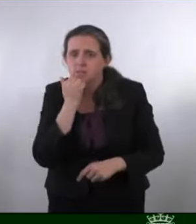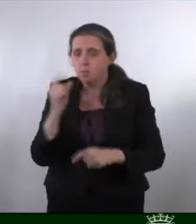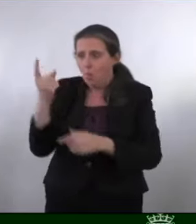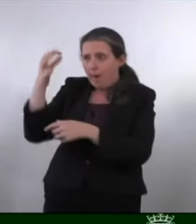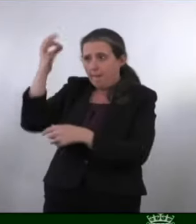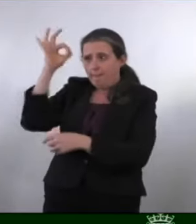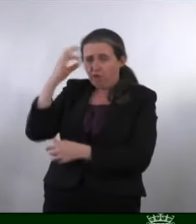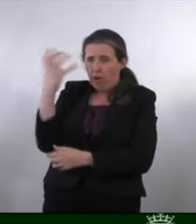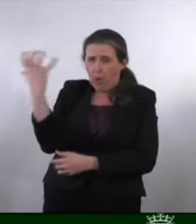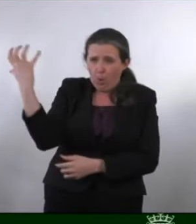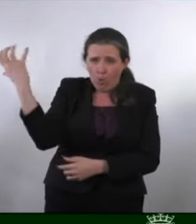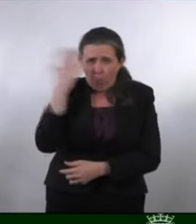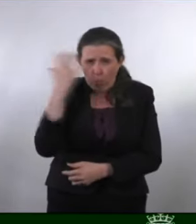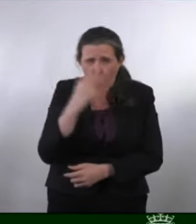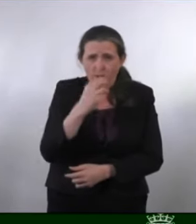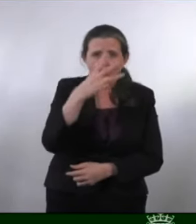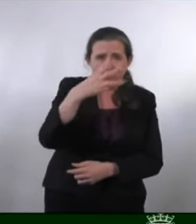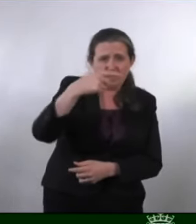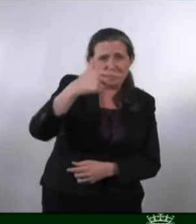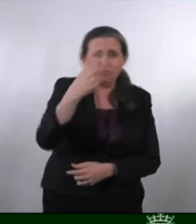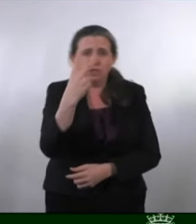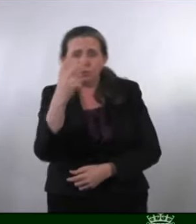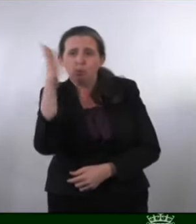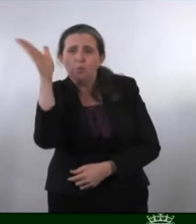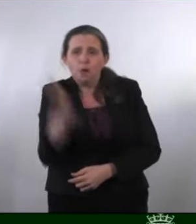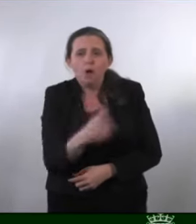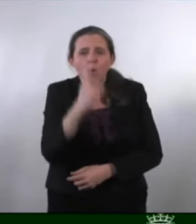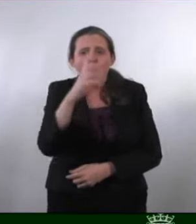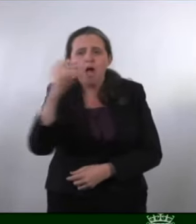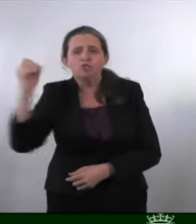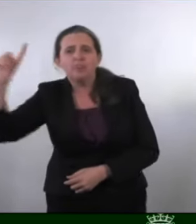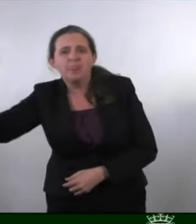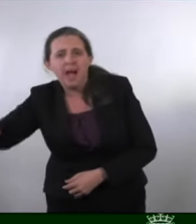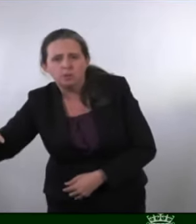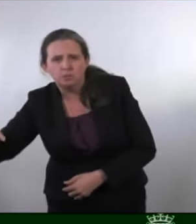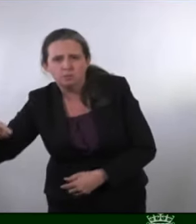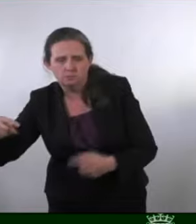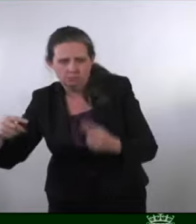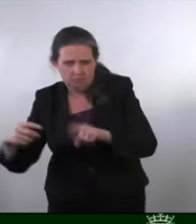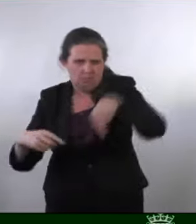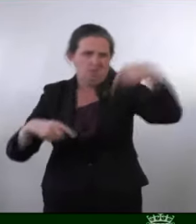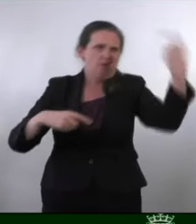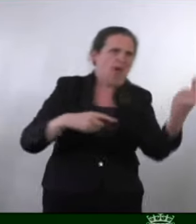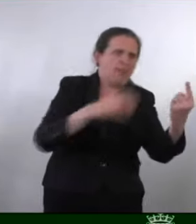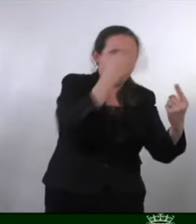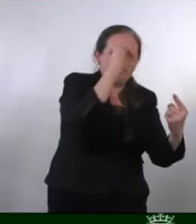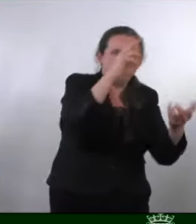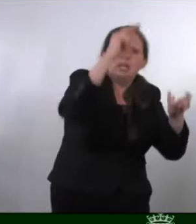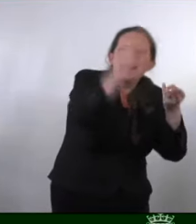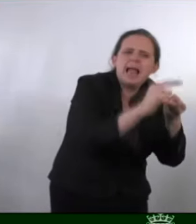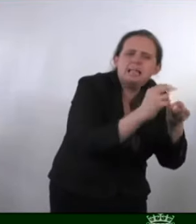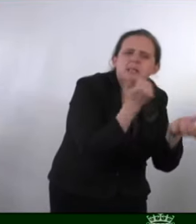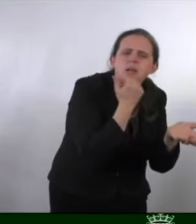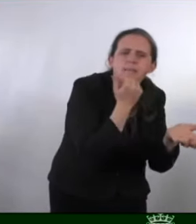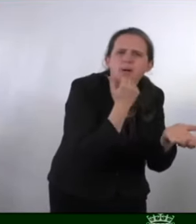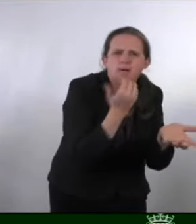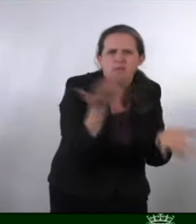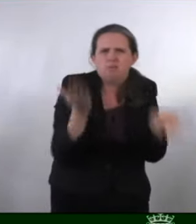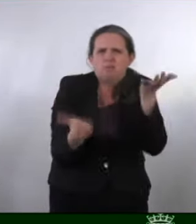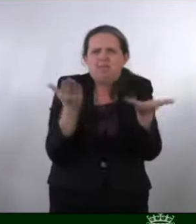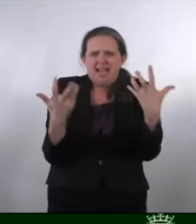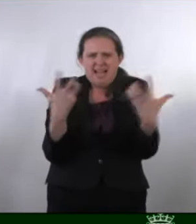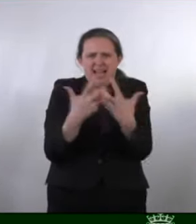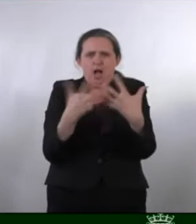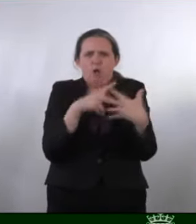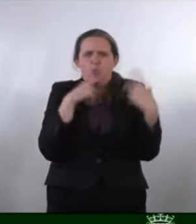100,000, but in the least affected area at 125 per 100,000. What will drive which